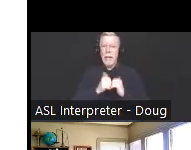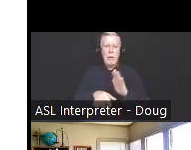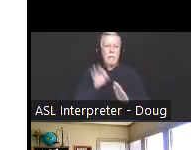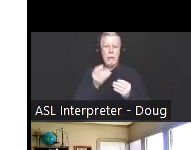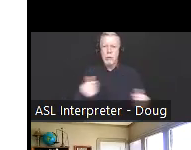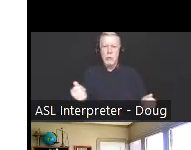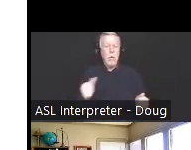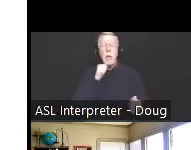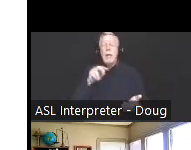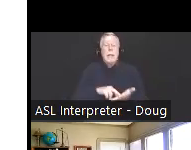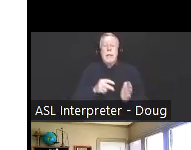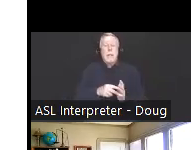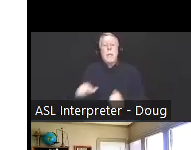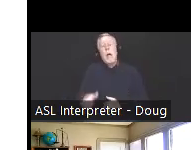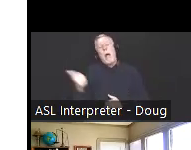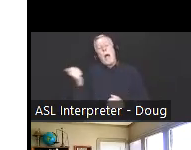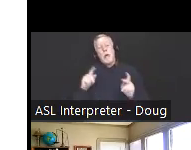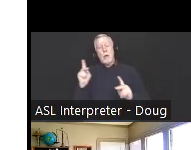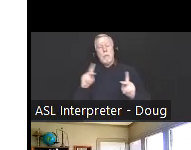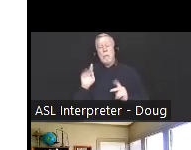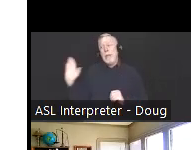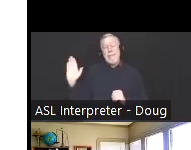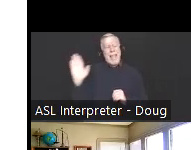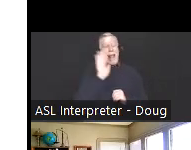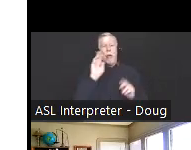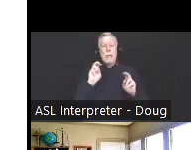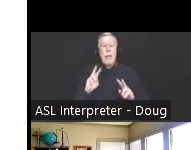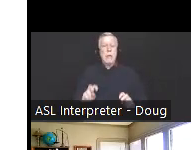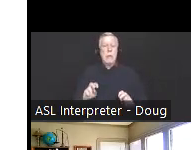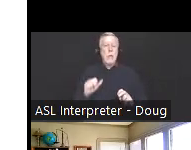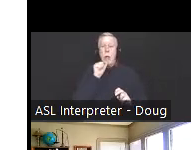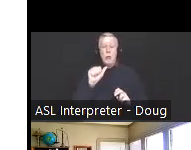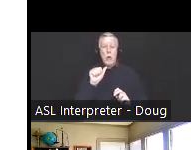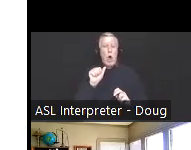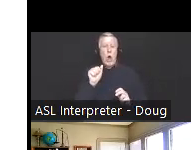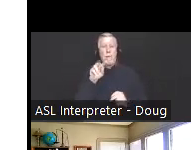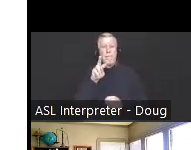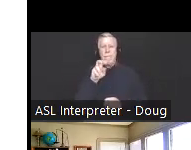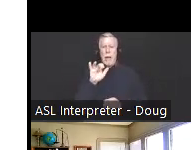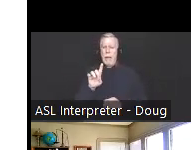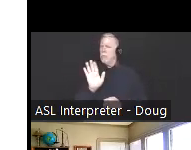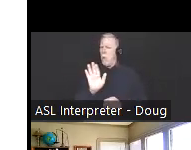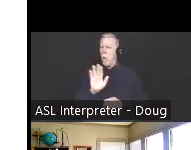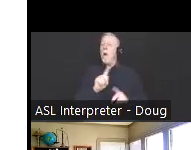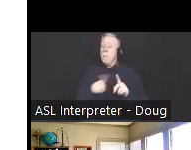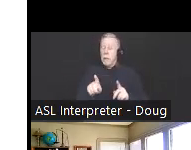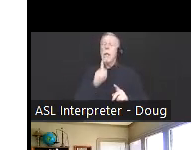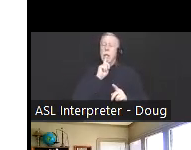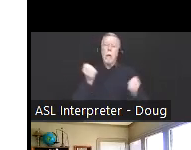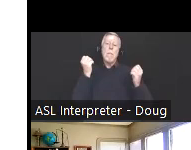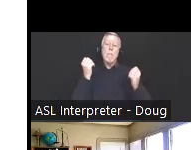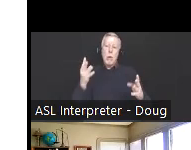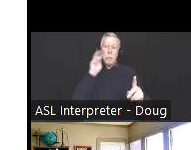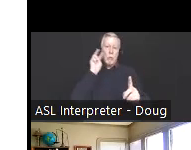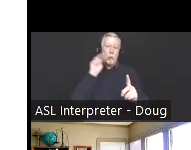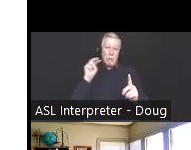folks' assessments are invalid. It just means that there are multiple perspectives, and those perspectives need